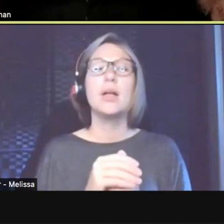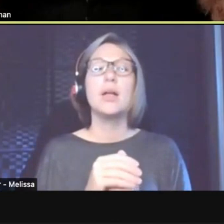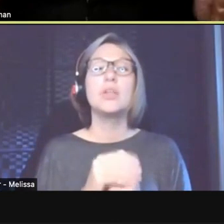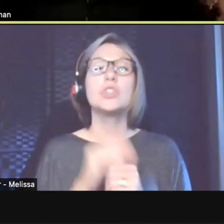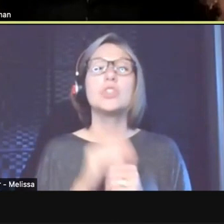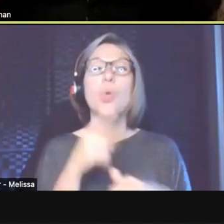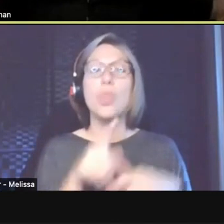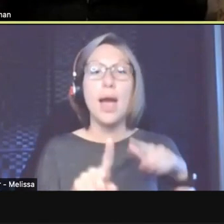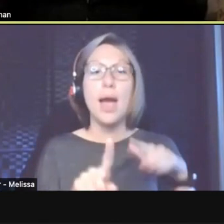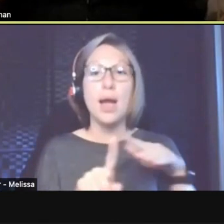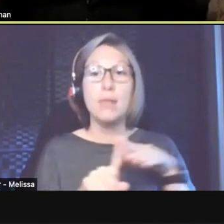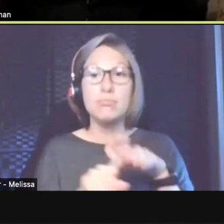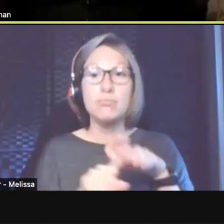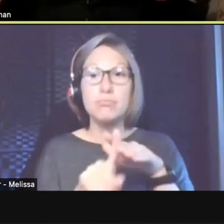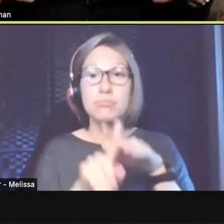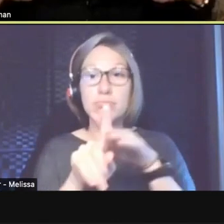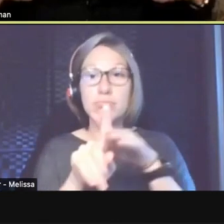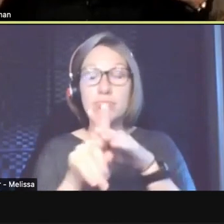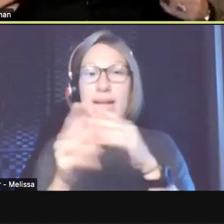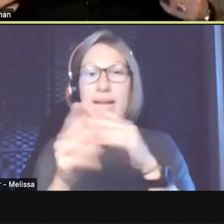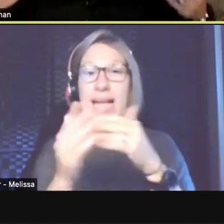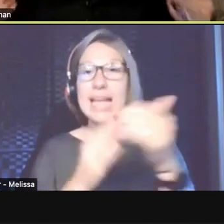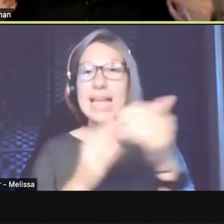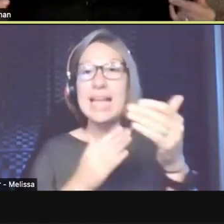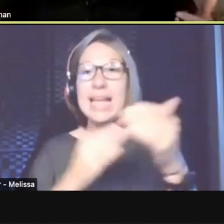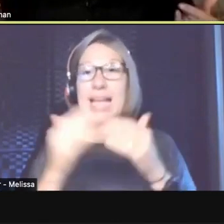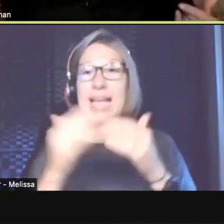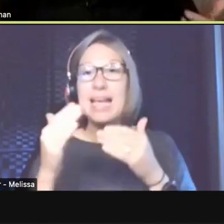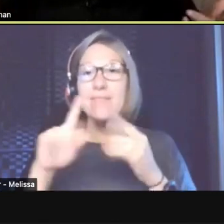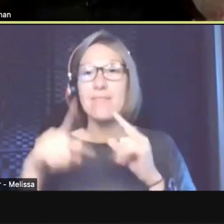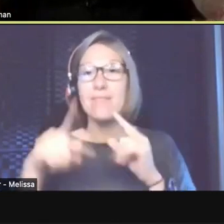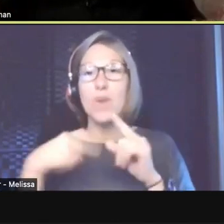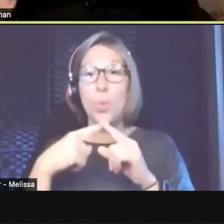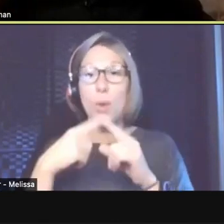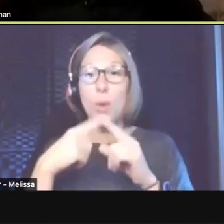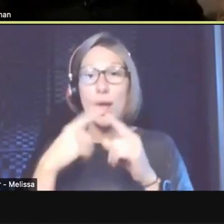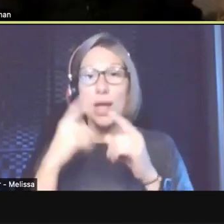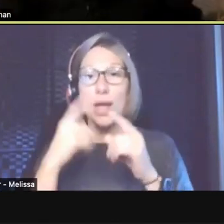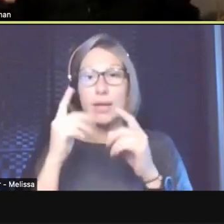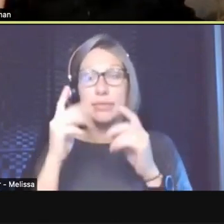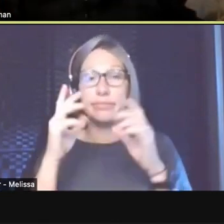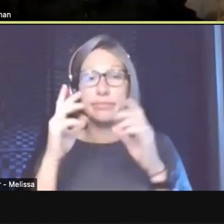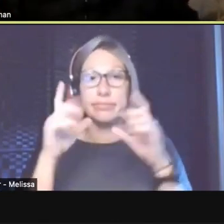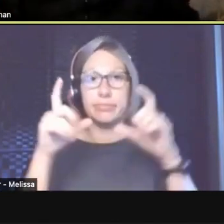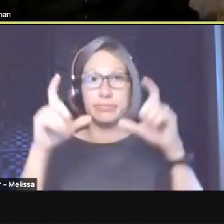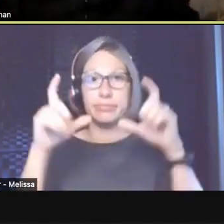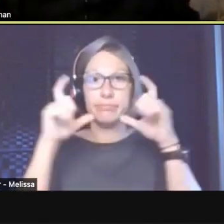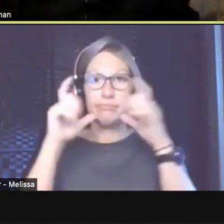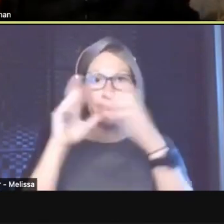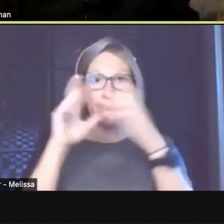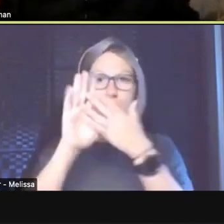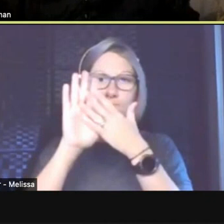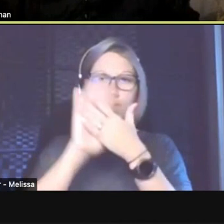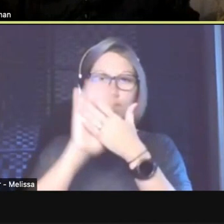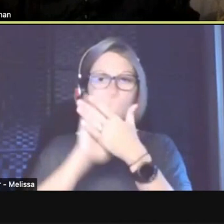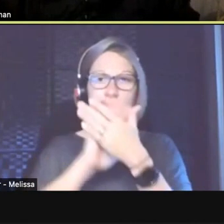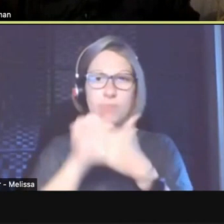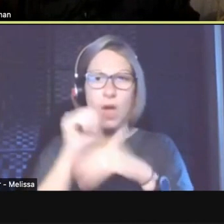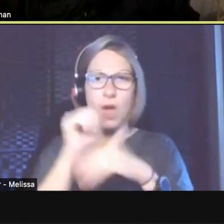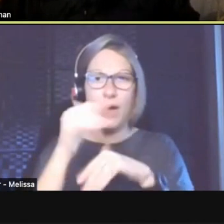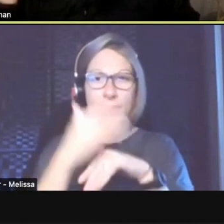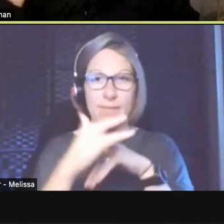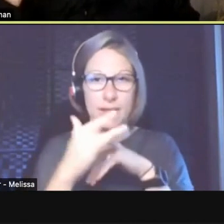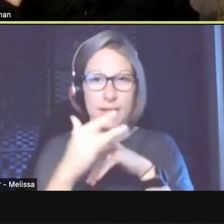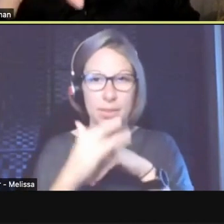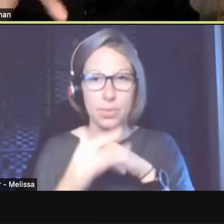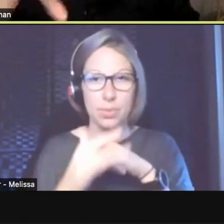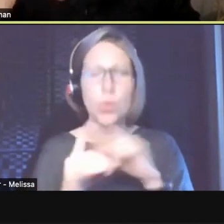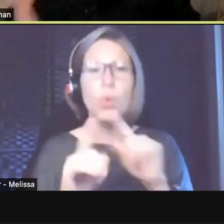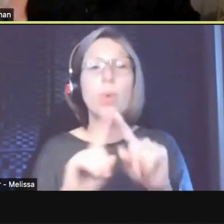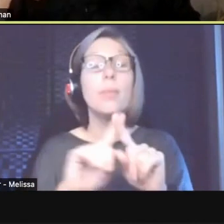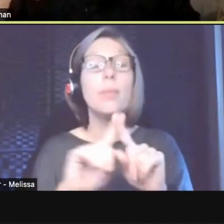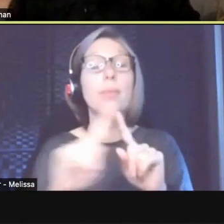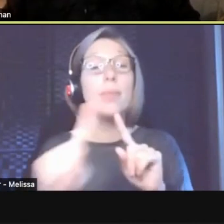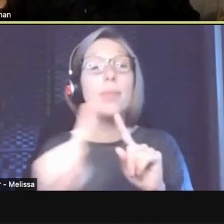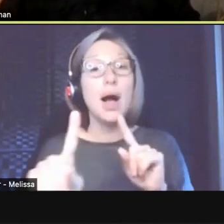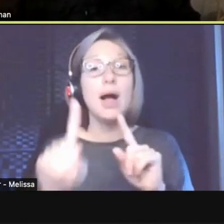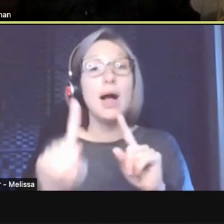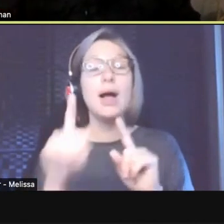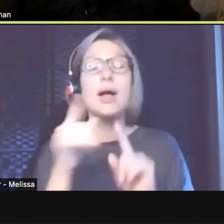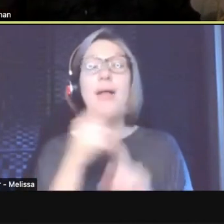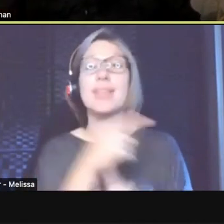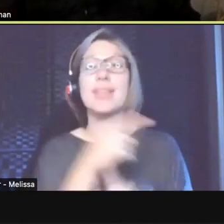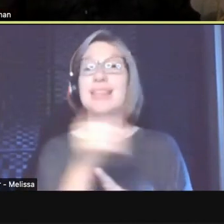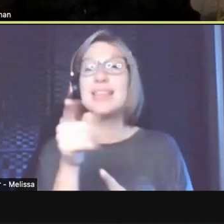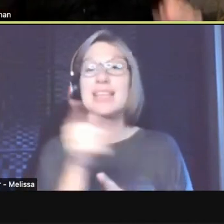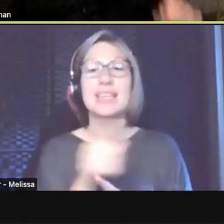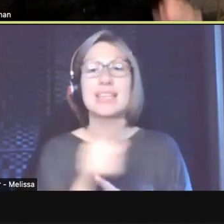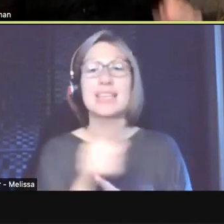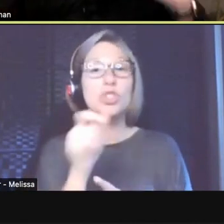even when some of the parts of the face are not available. I want to make sure I say, though, that these are not